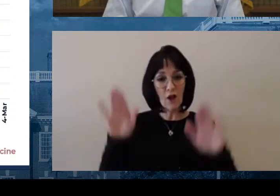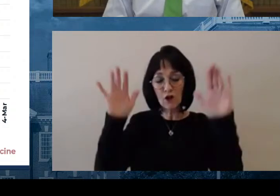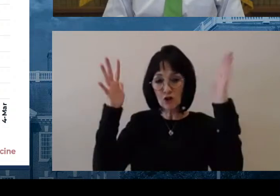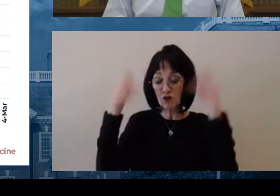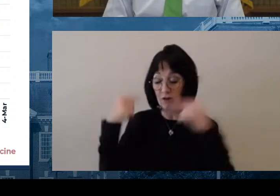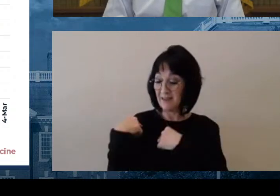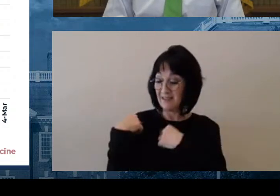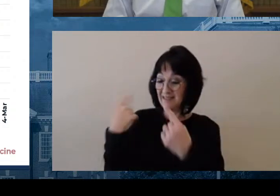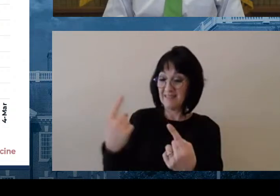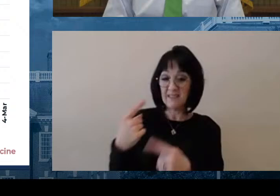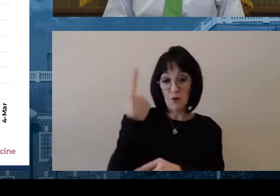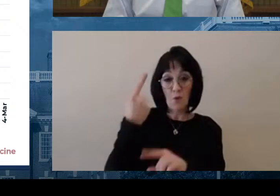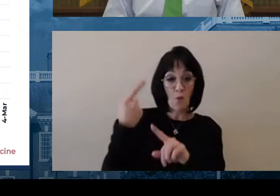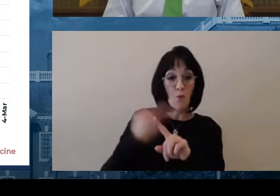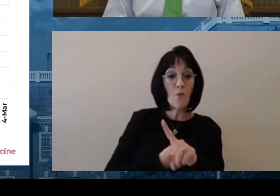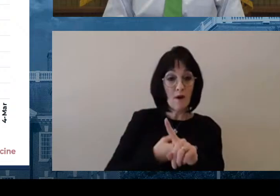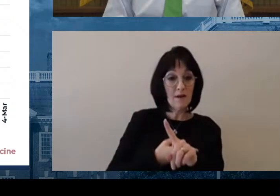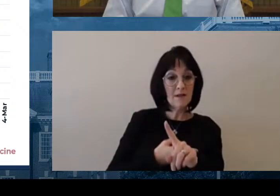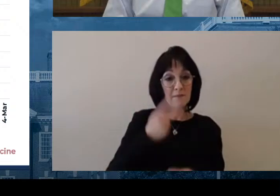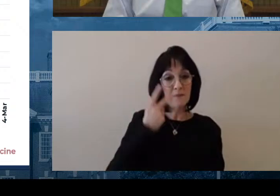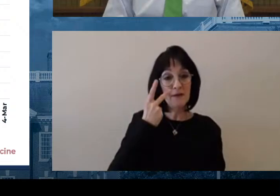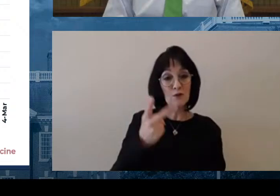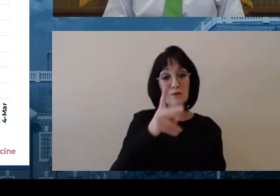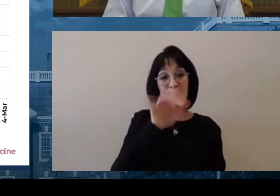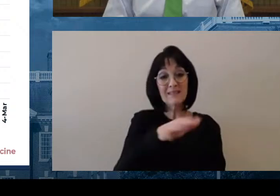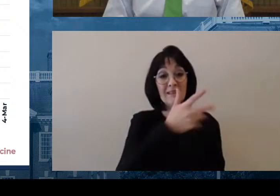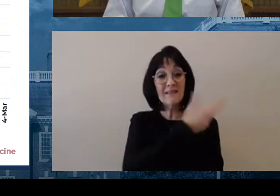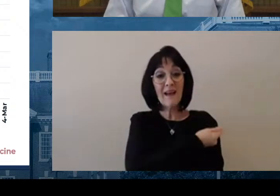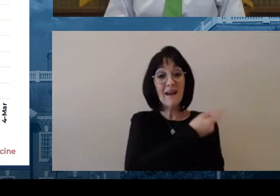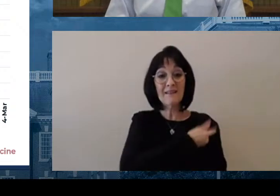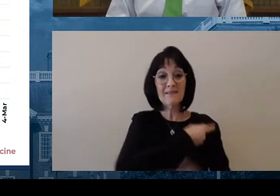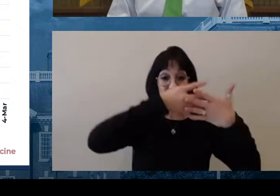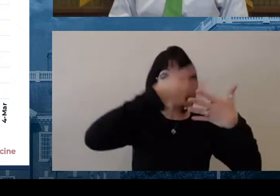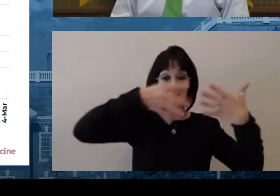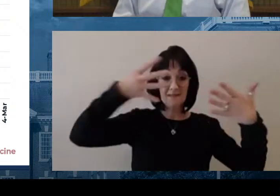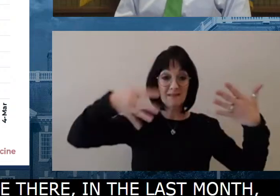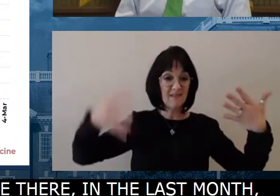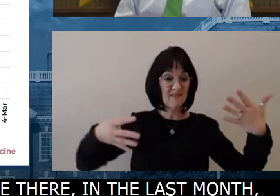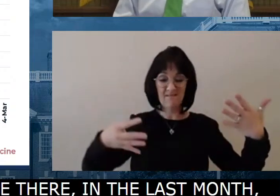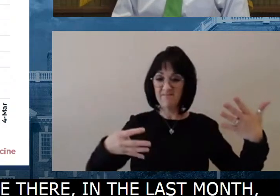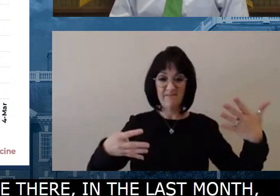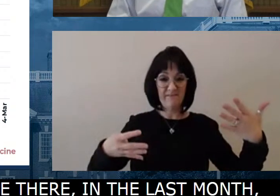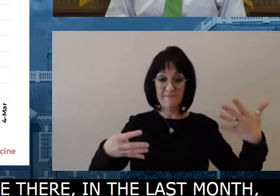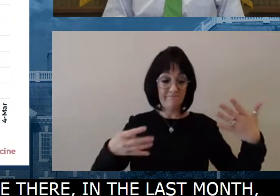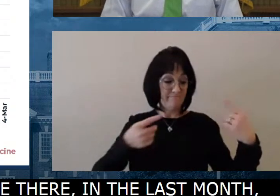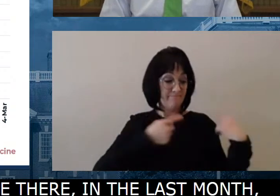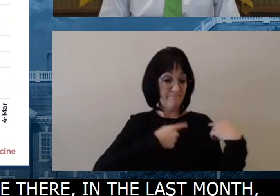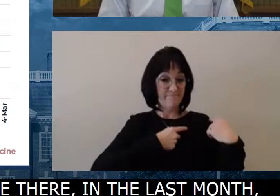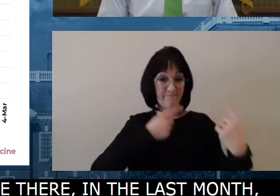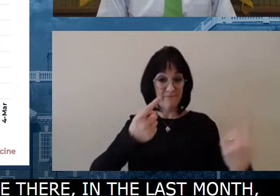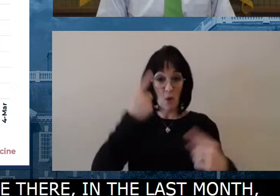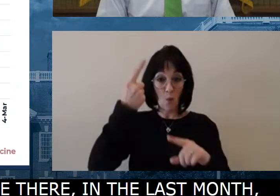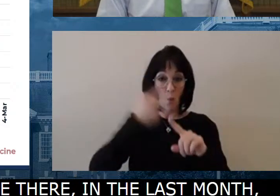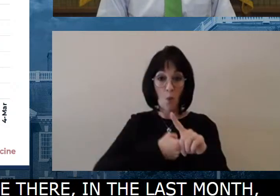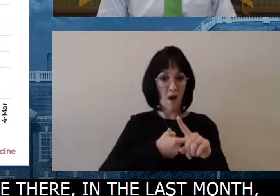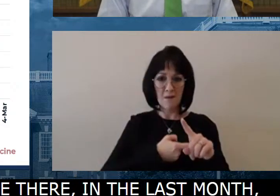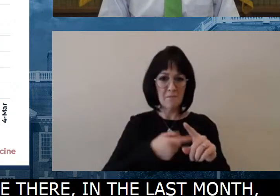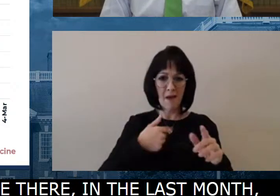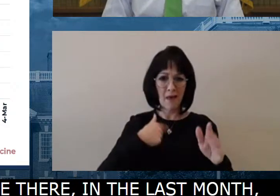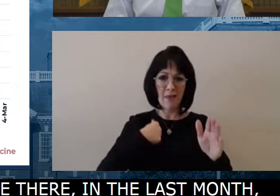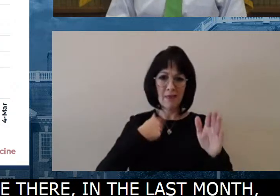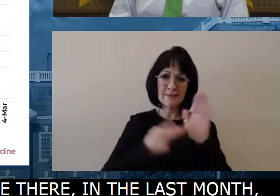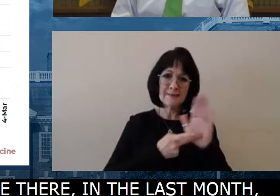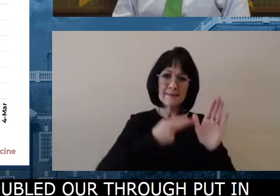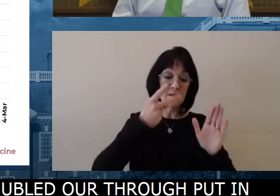look at the chart there, vaccine capacity, we've doubled our throughput in the last month from about 3,500 per